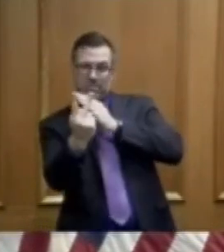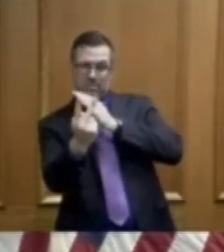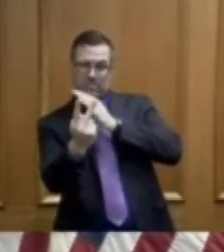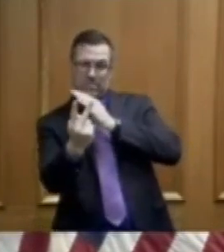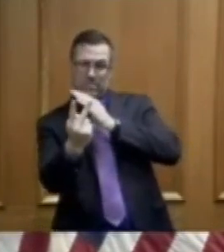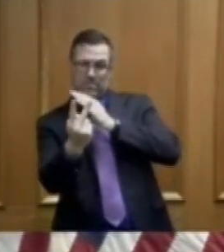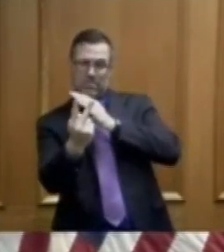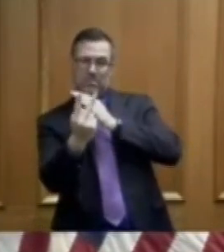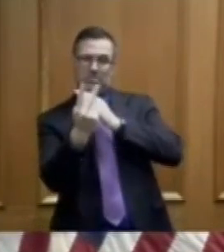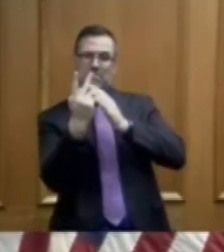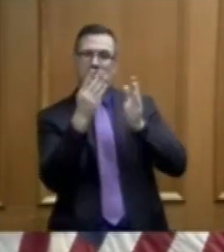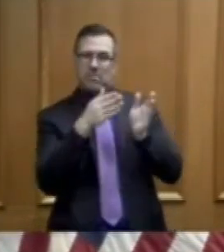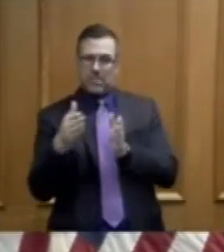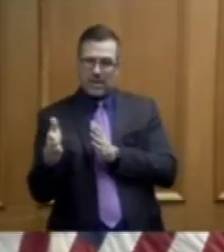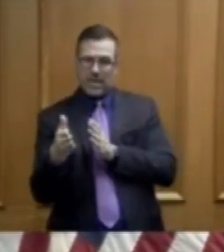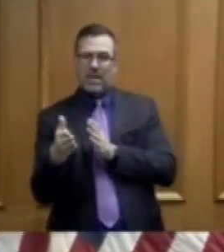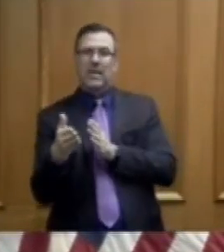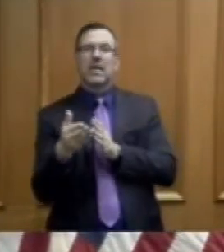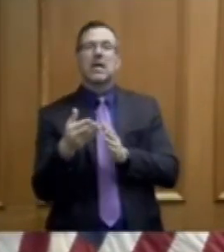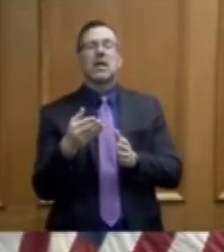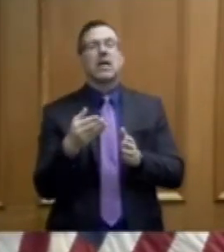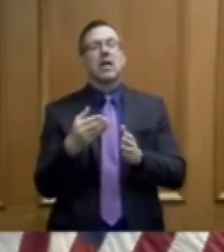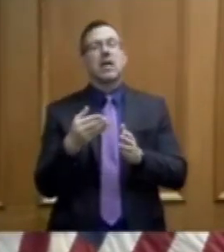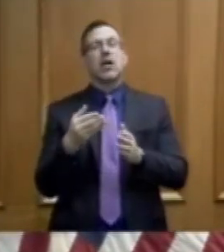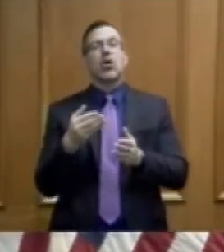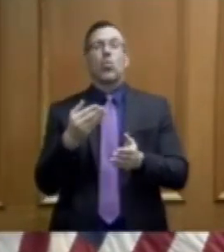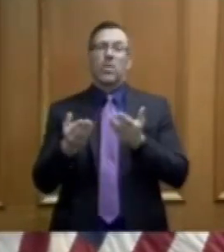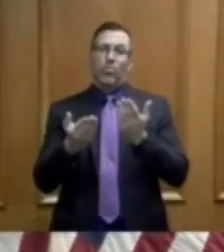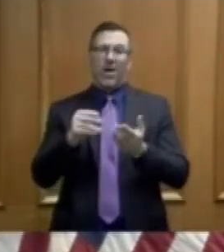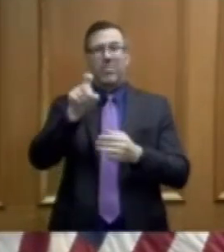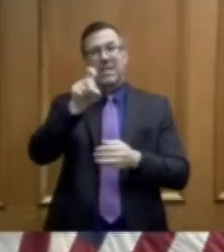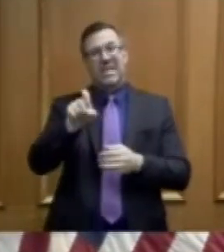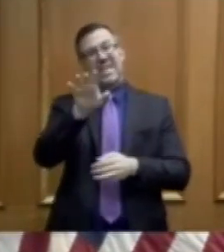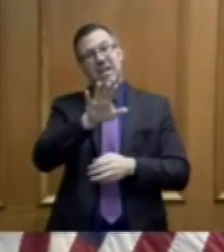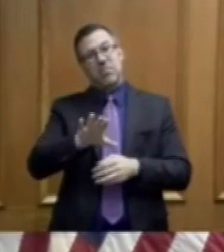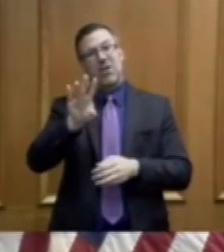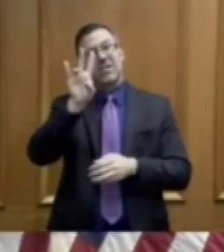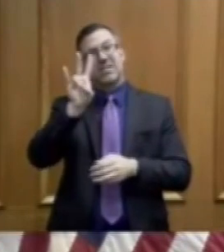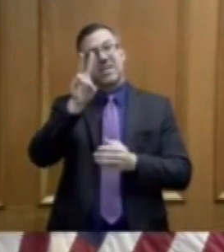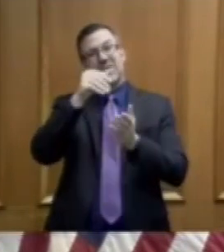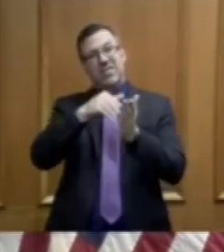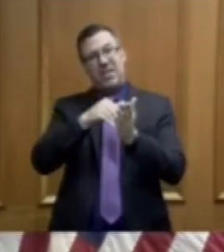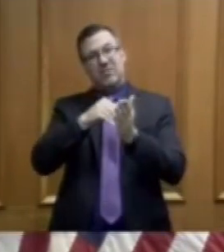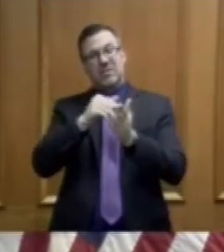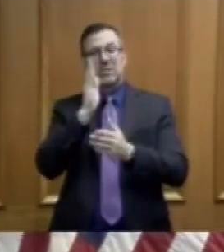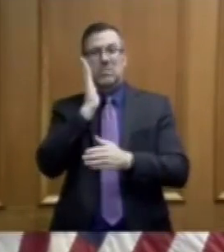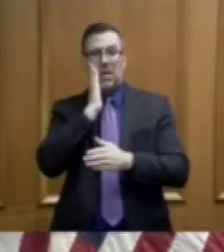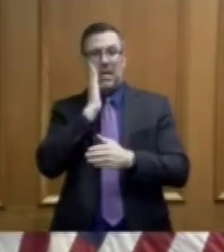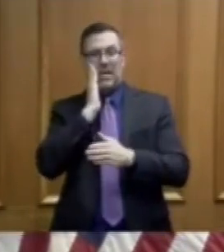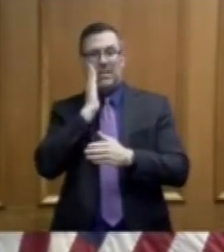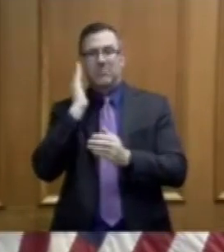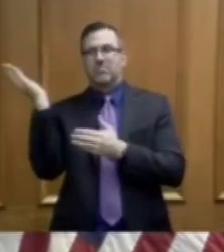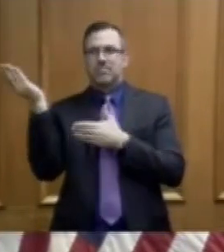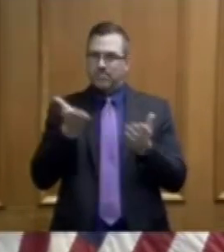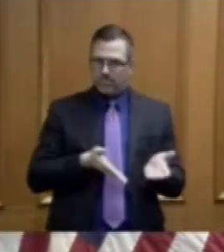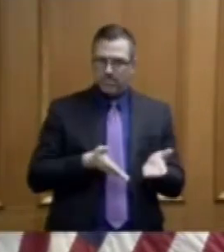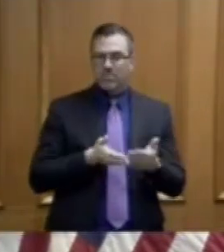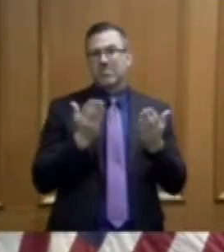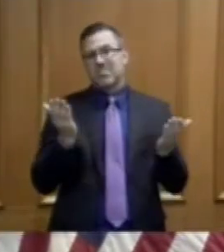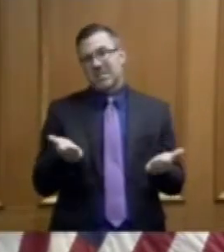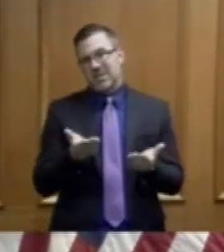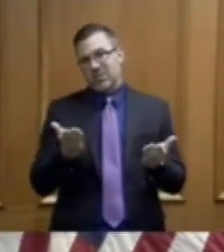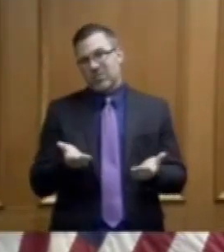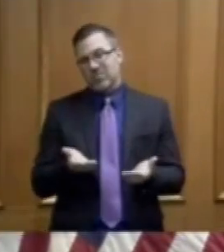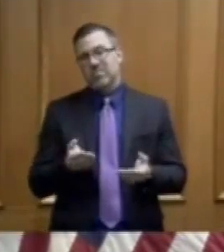we see shows that we need about 7,000 beds that are